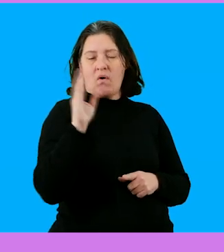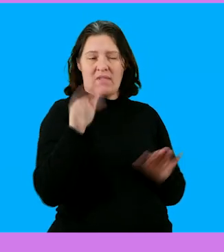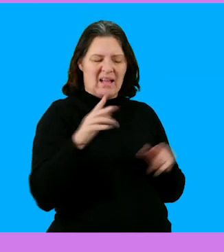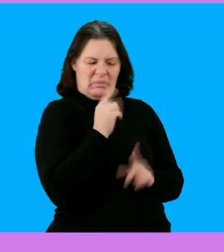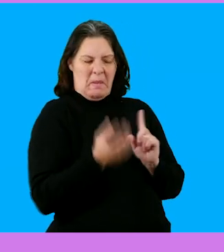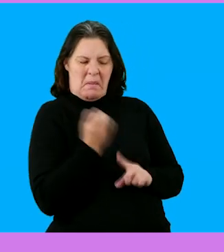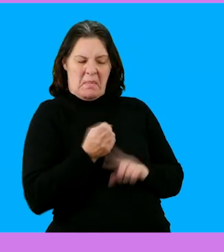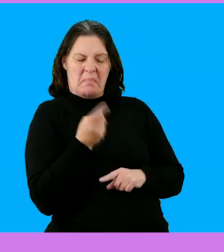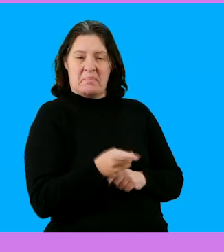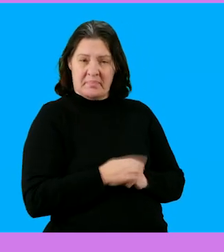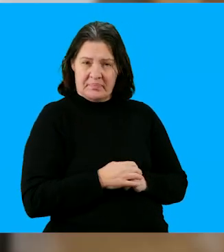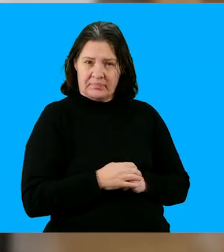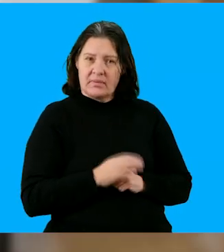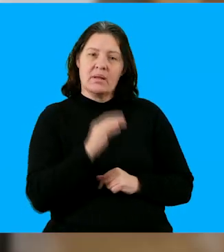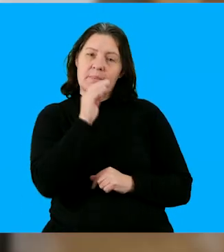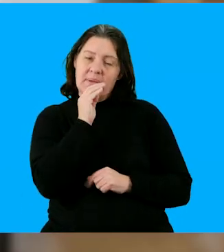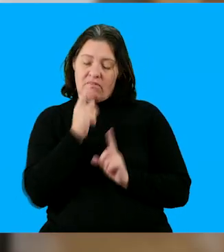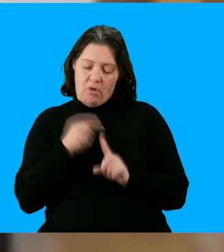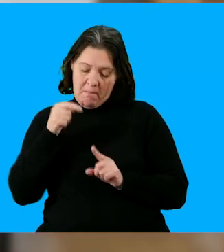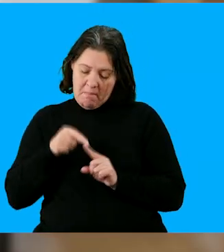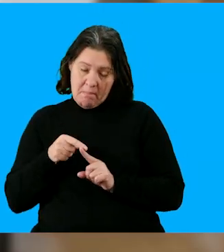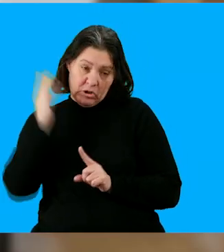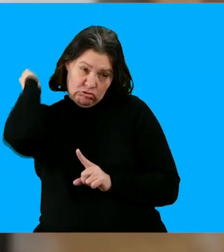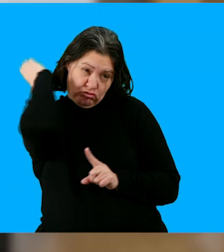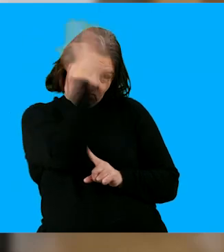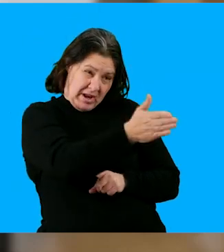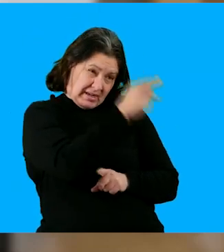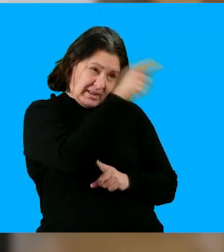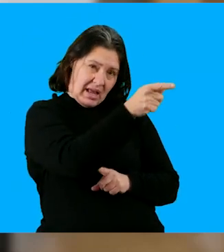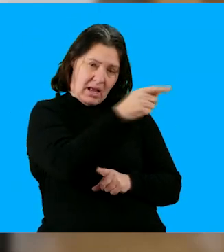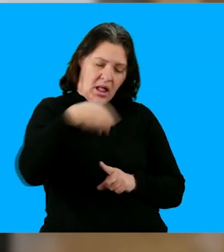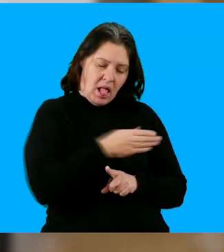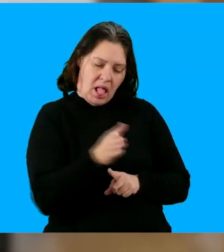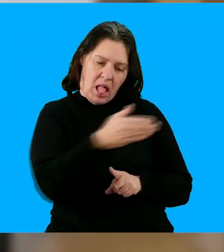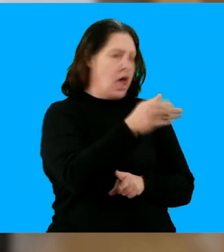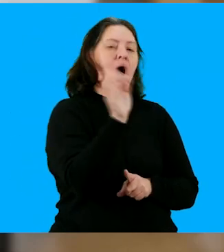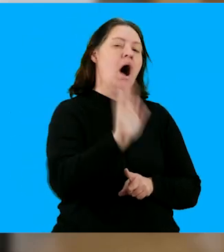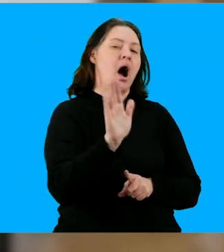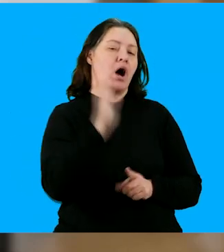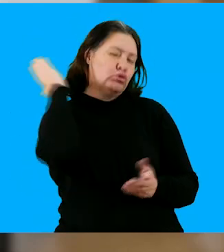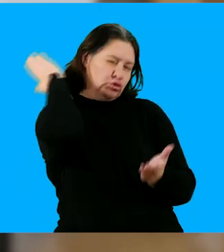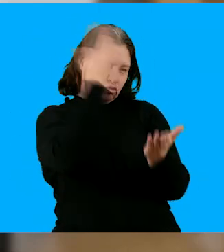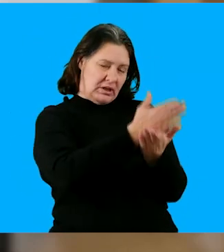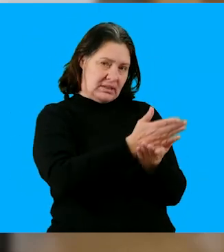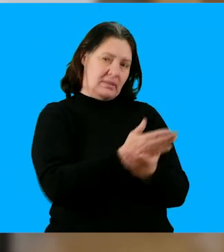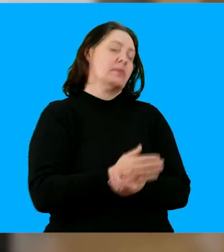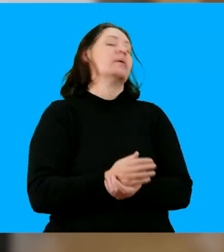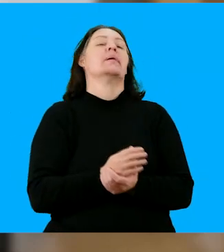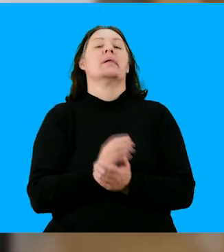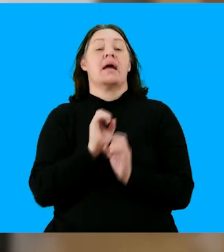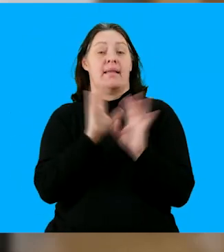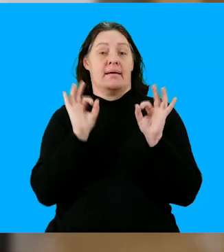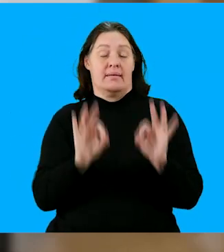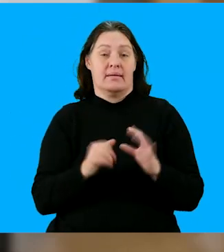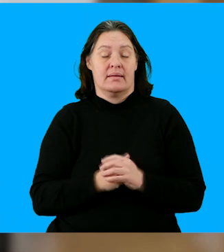flies mean literally from the one point to the next point. You don't follow the route as indicated on the map. Are we clear on that?